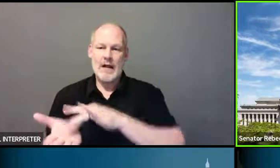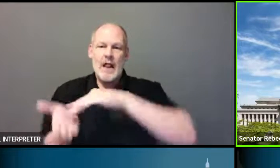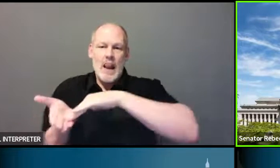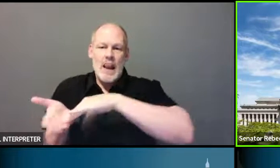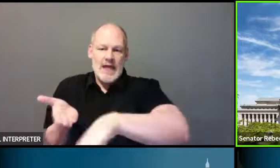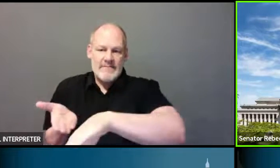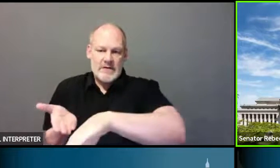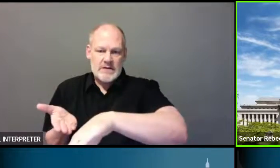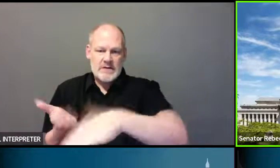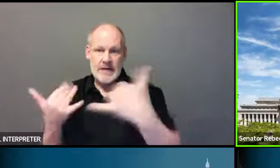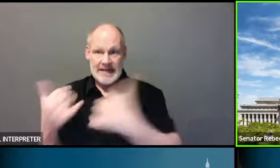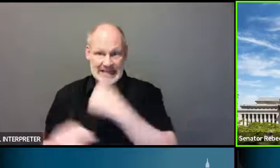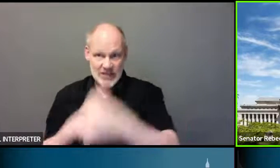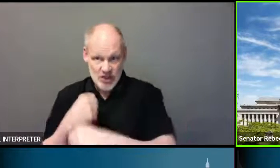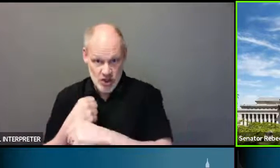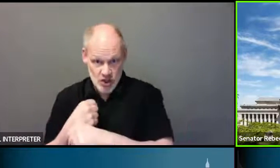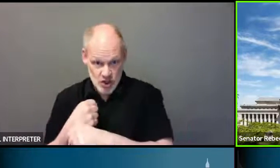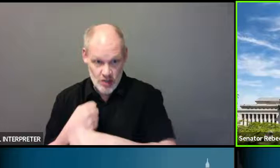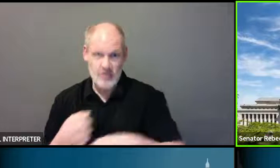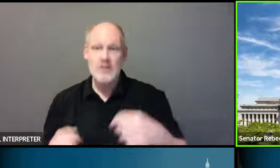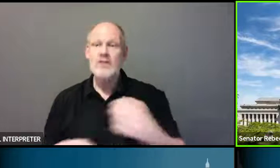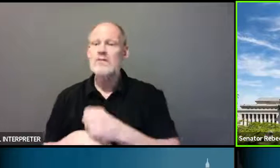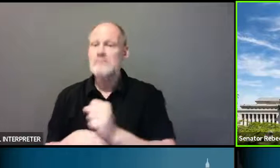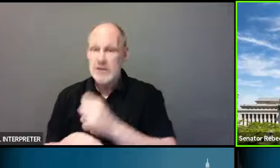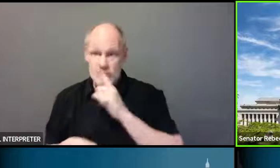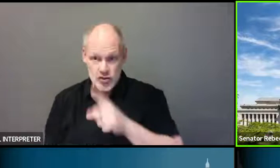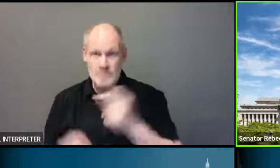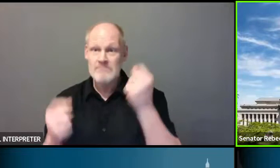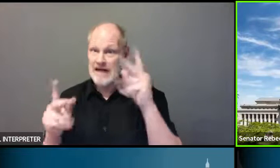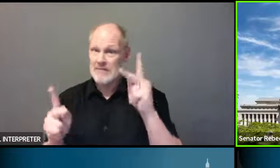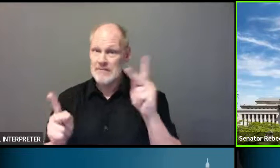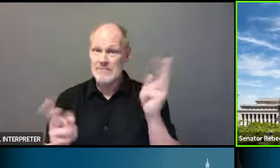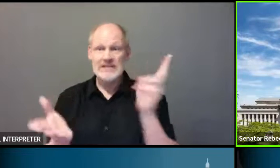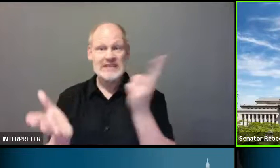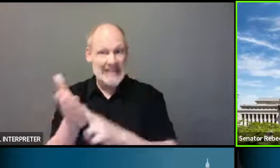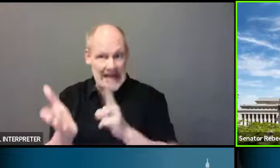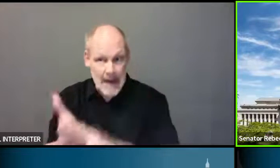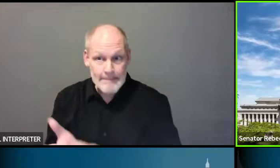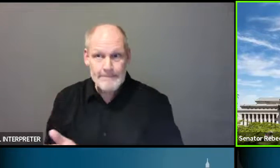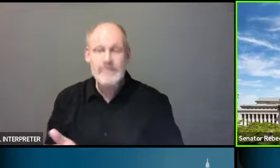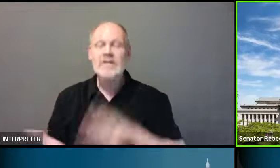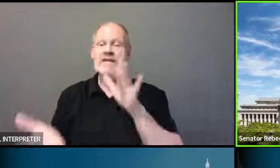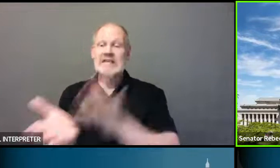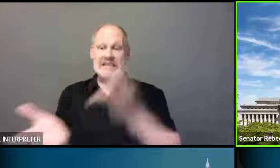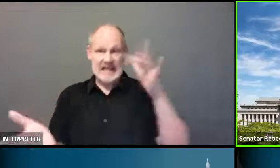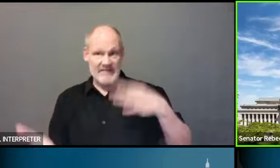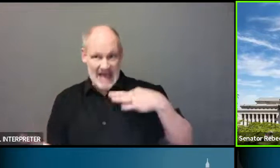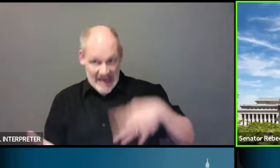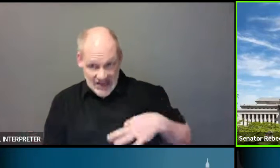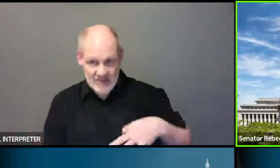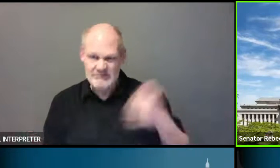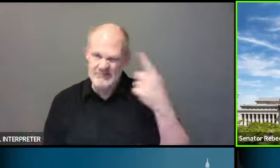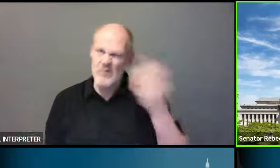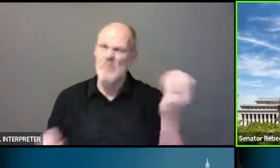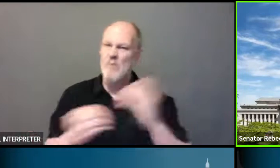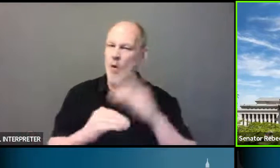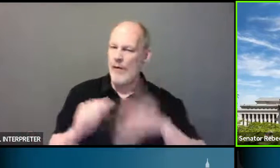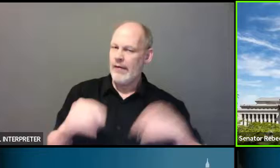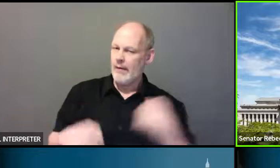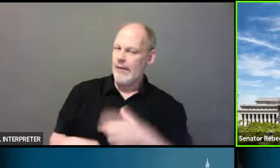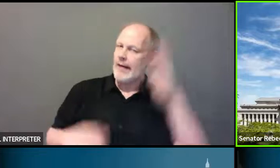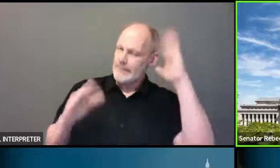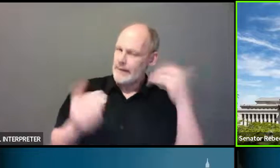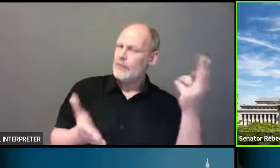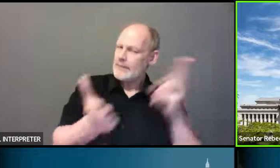it was oversubscribed. More people were able to take advantage of that than we had initially anticipated. So we're making sure that with